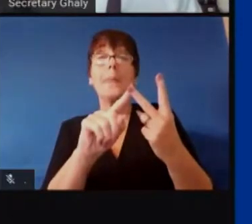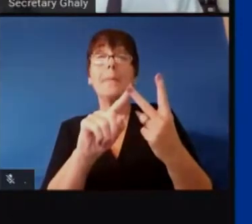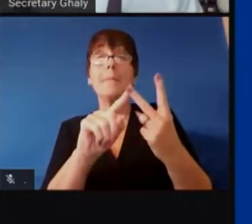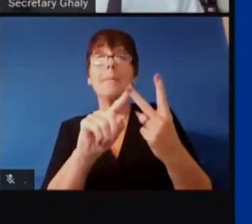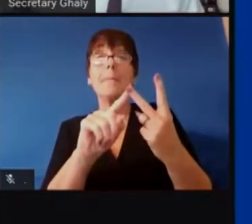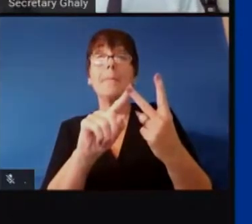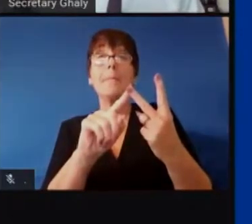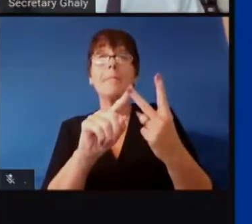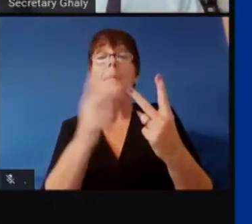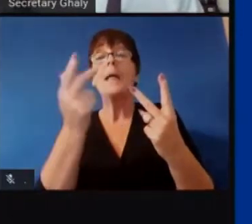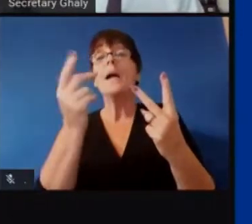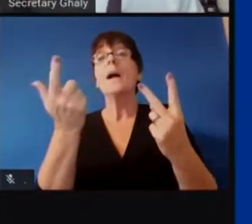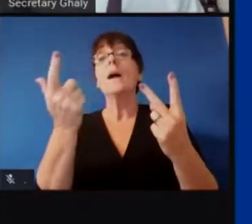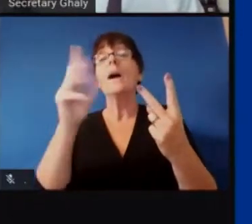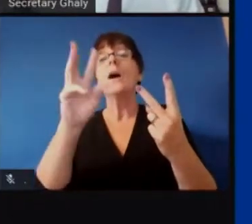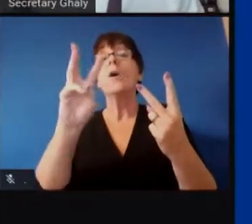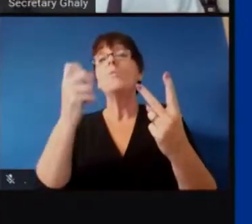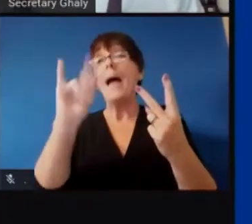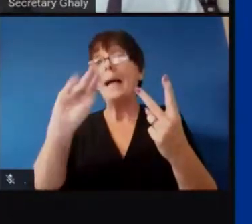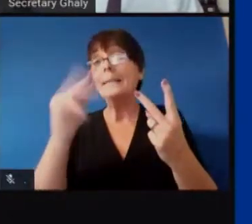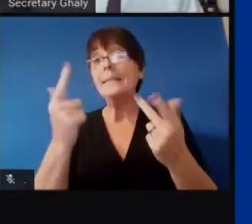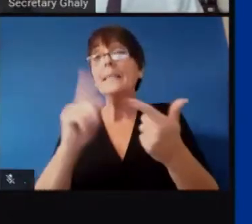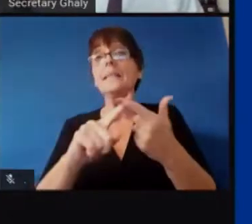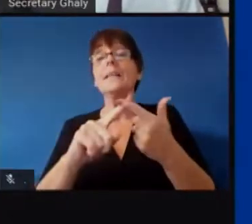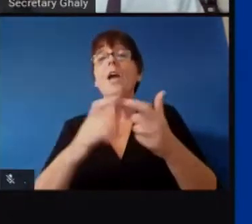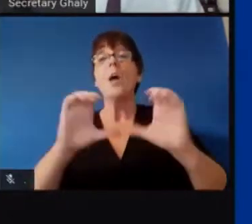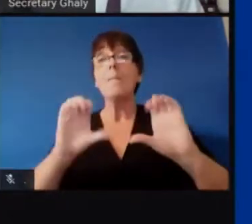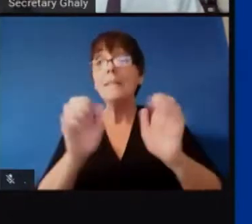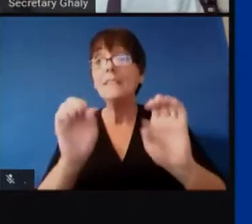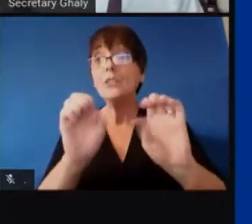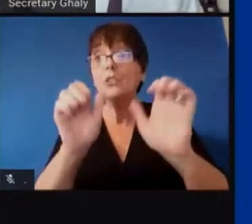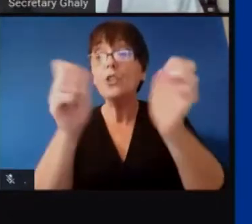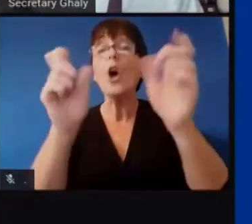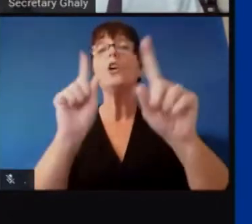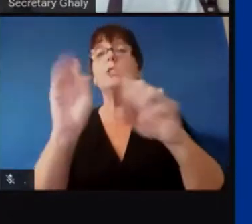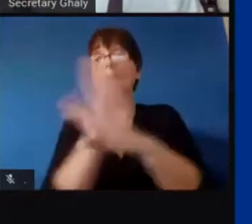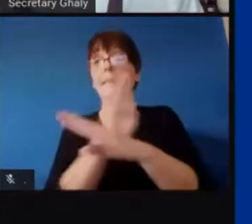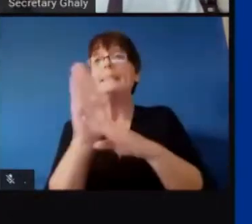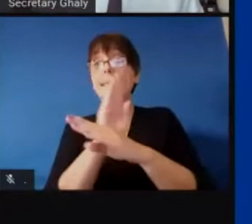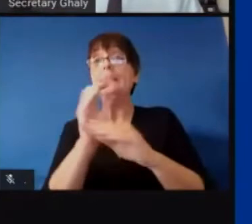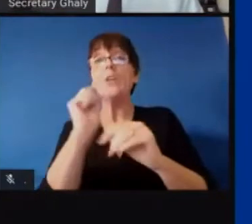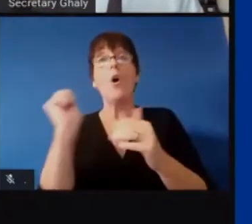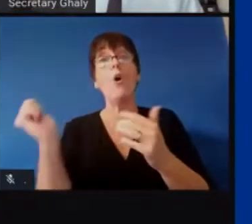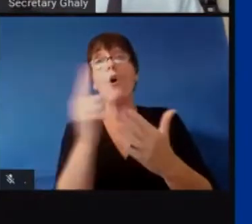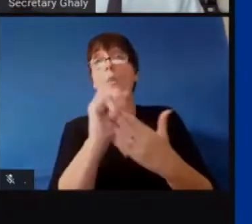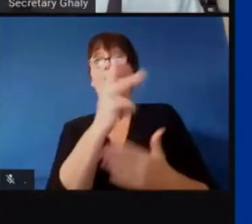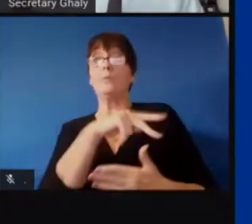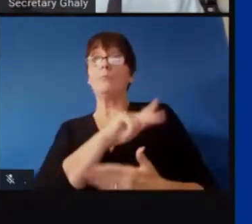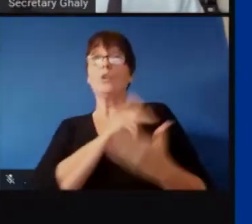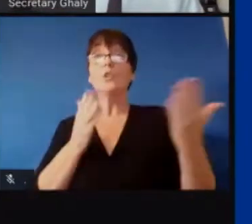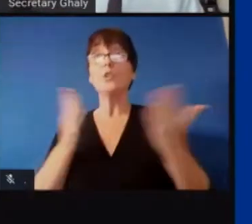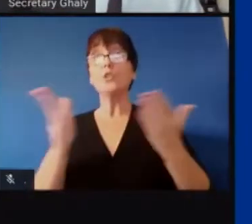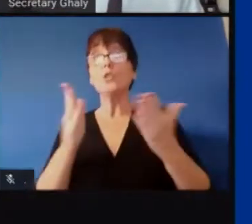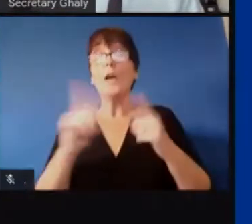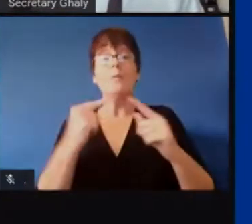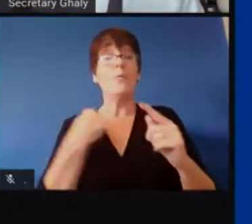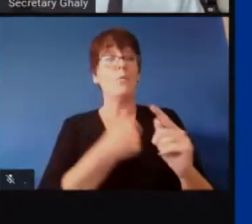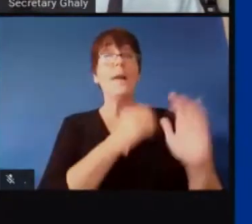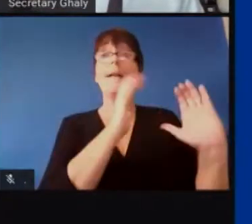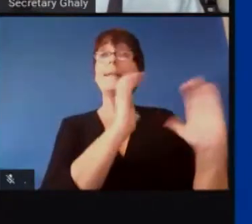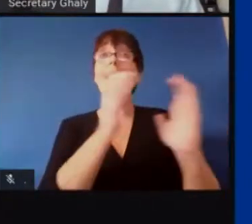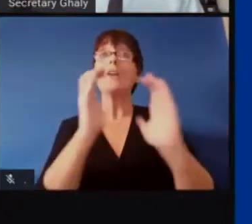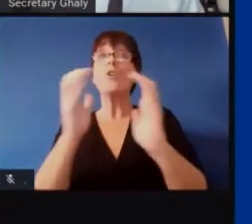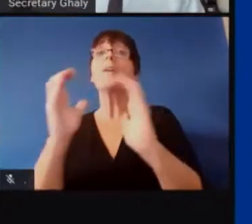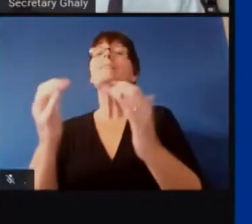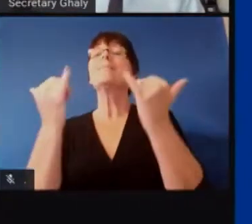hair removal, and massage businesses. So all of those personal services, as we've categorized them, are